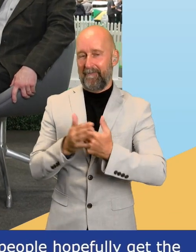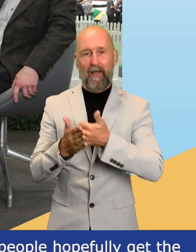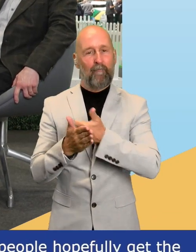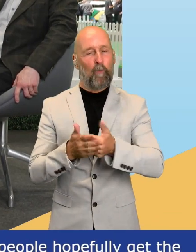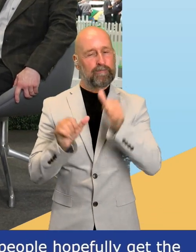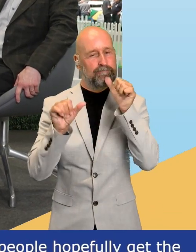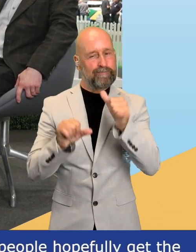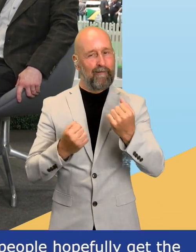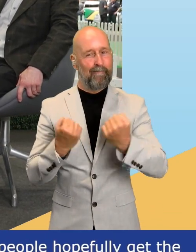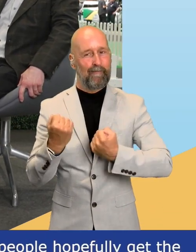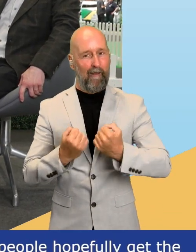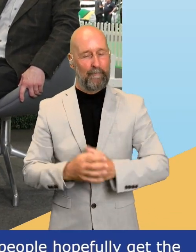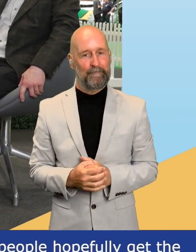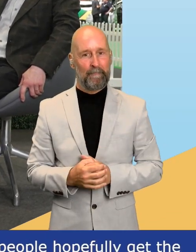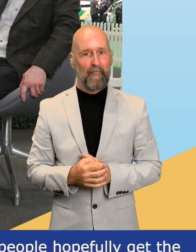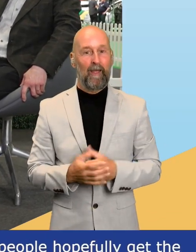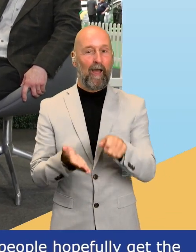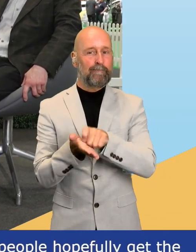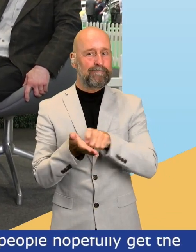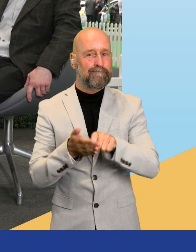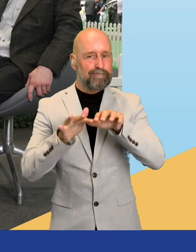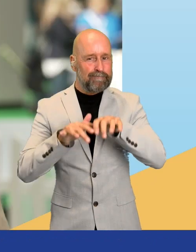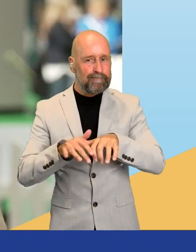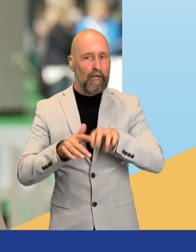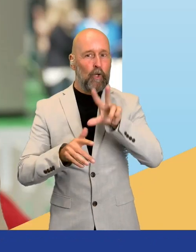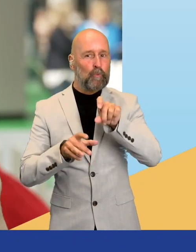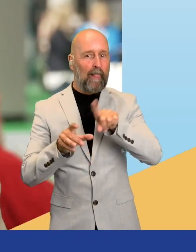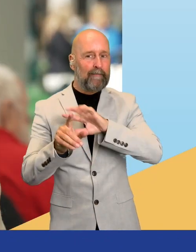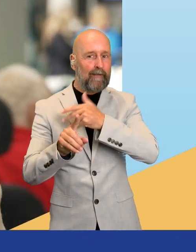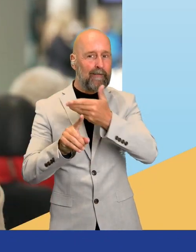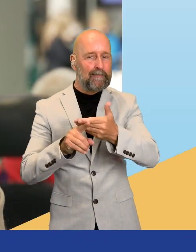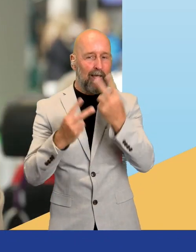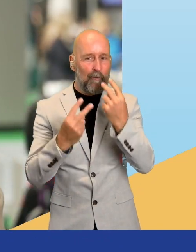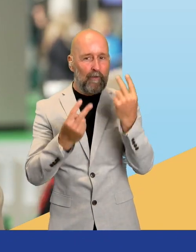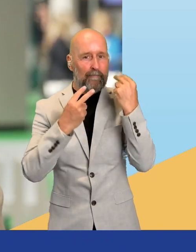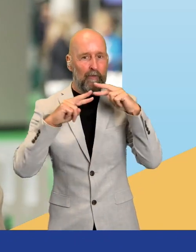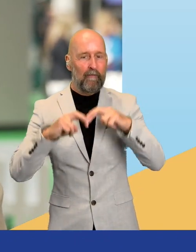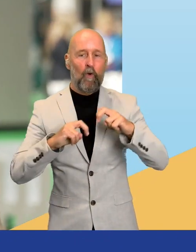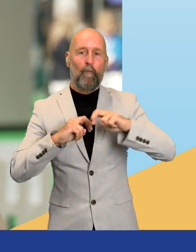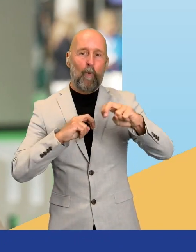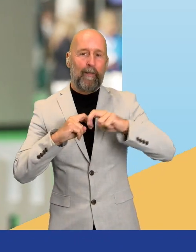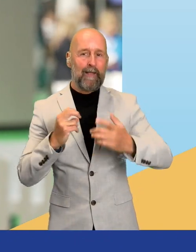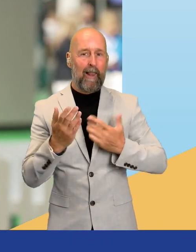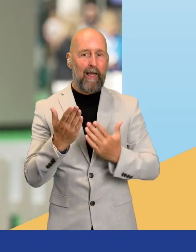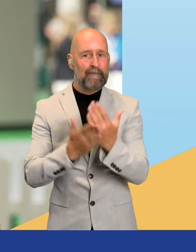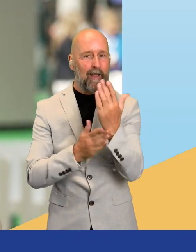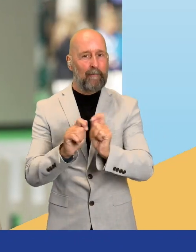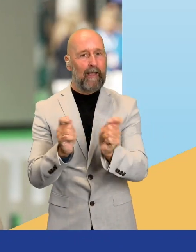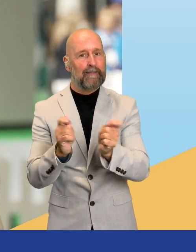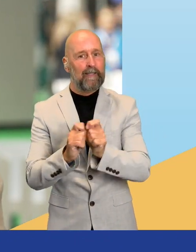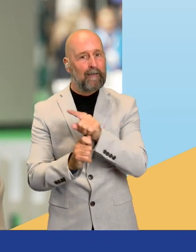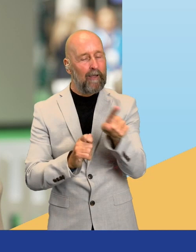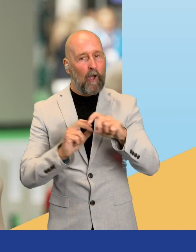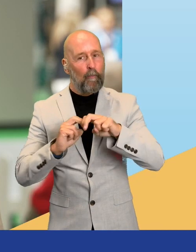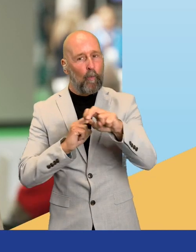cars. I've been writing about cars for 12 years now. Currently, I review cars for the Motability Lifestyle magazine, so the magazine you receive if you're a